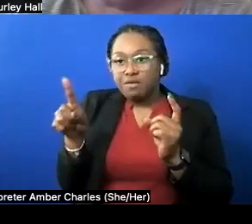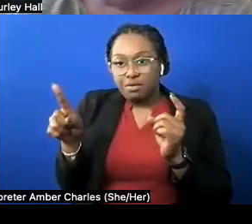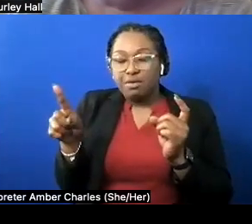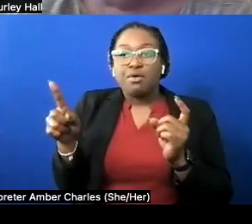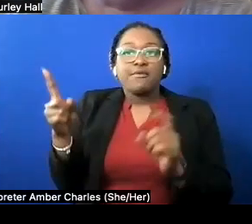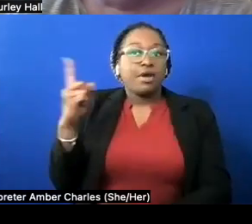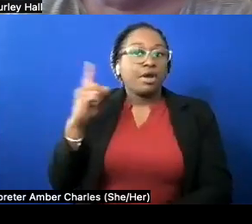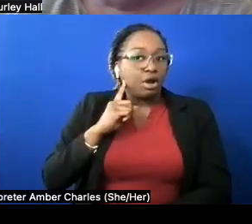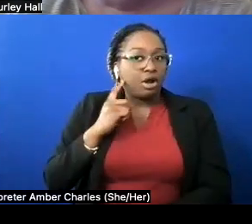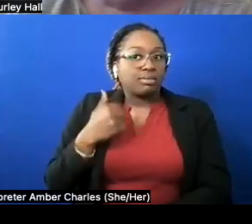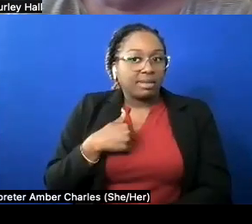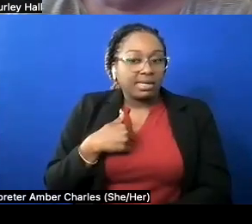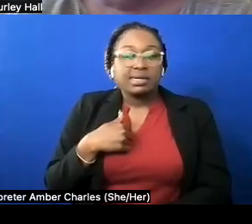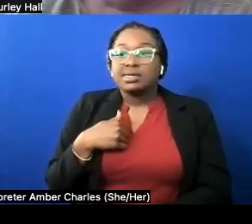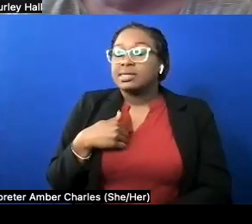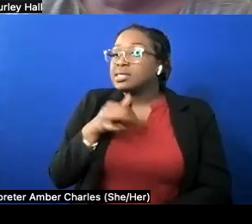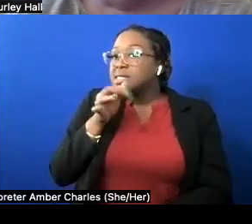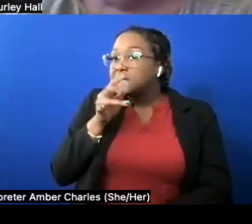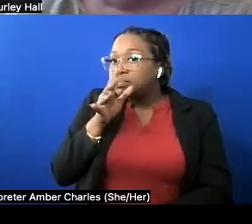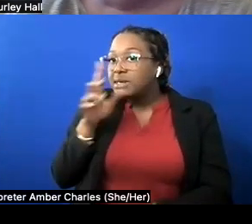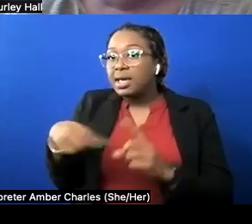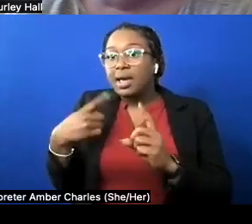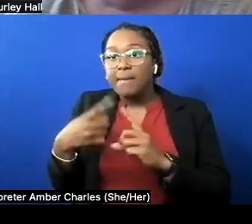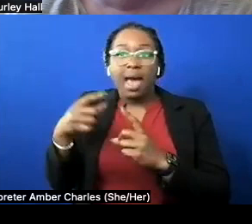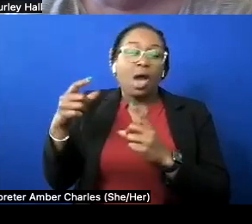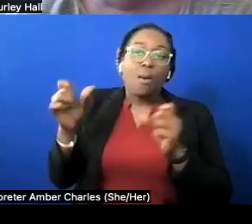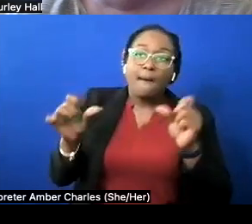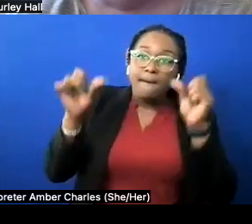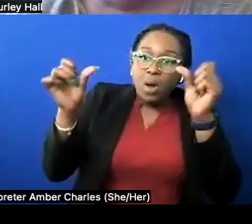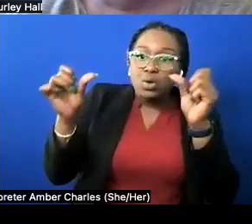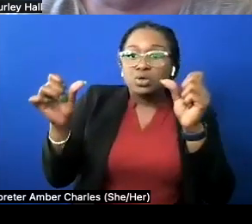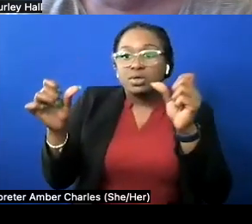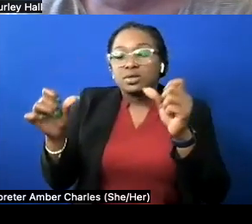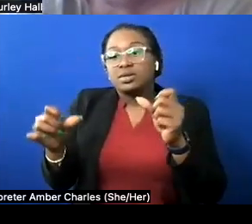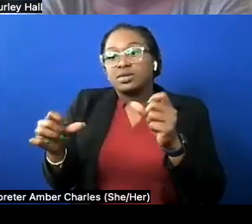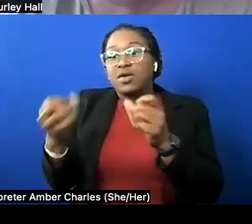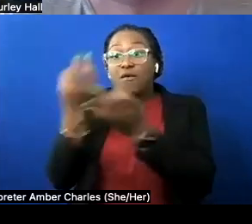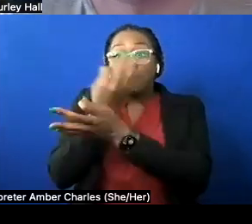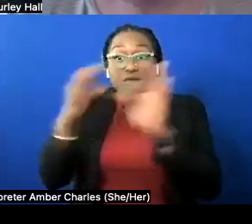me speak on this and have seen me post about this. The second is free is canceled.